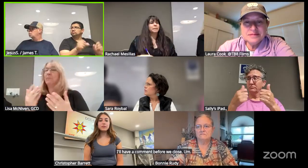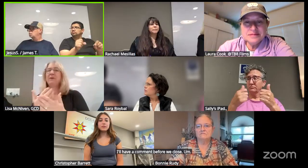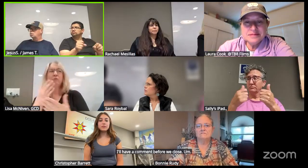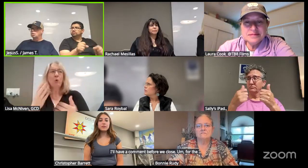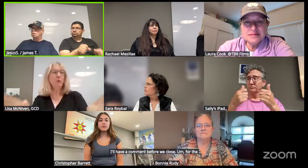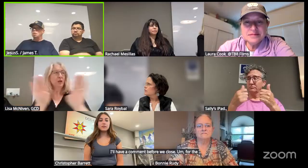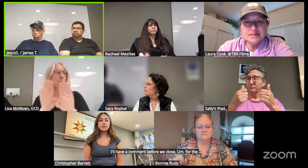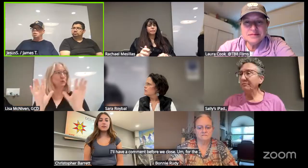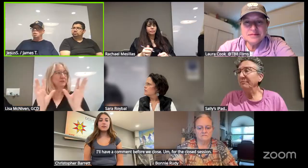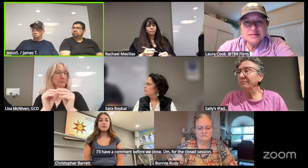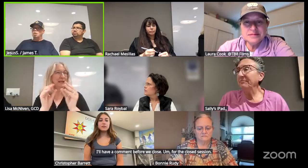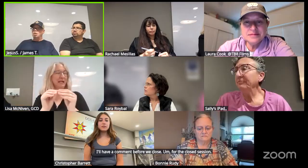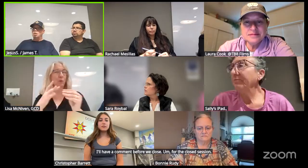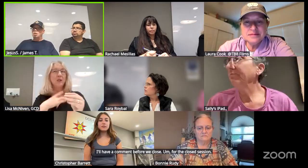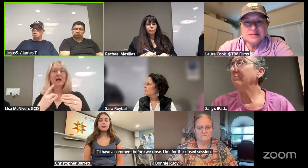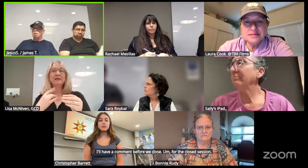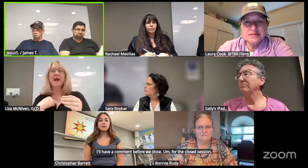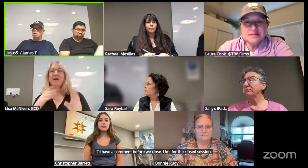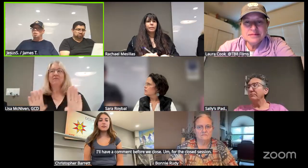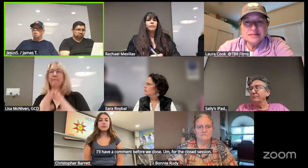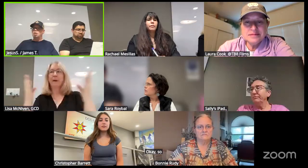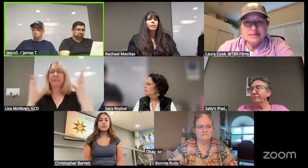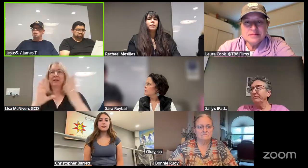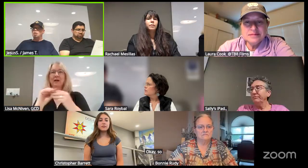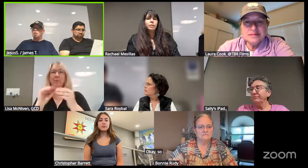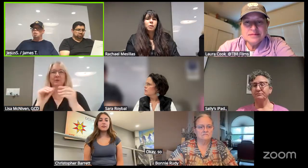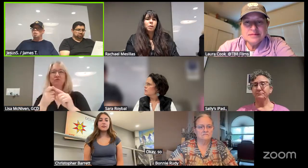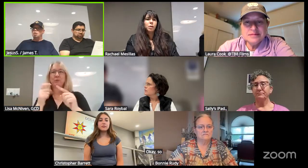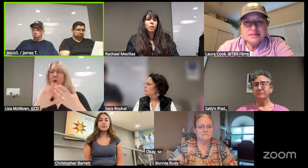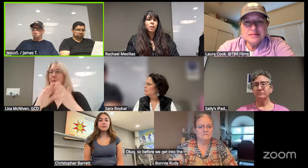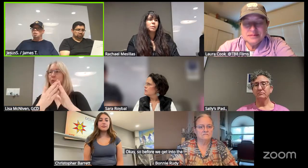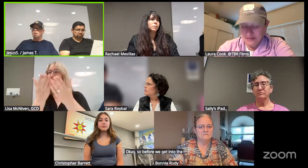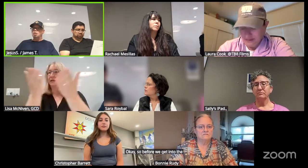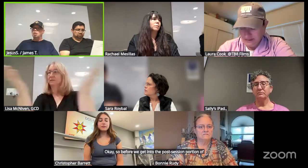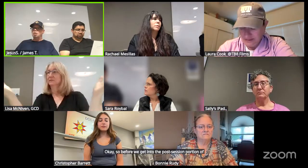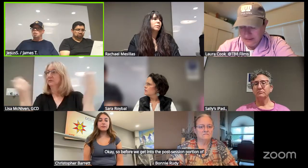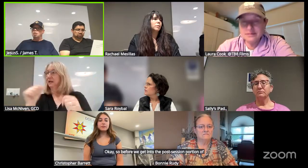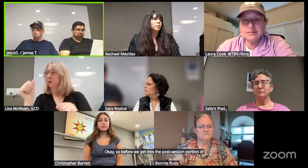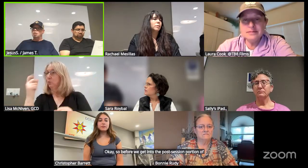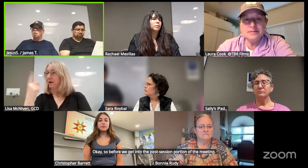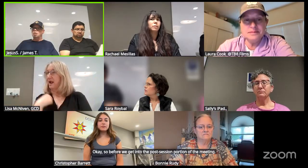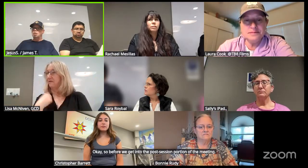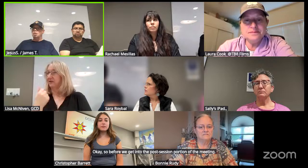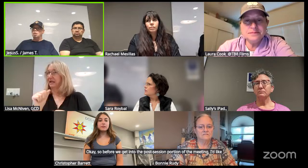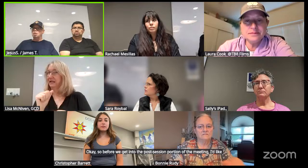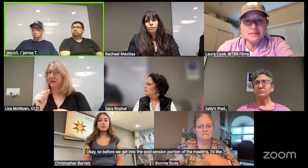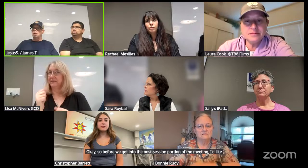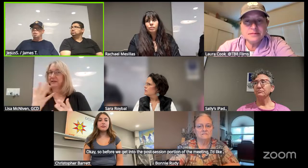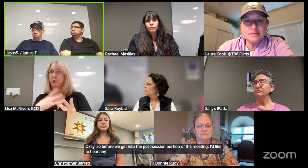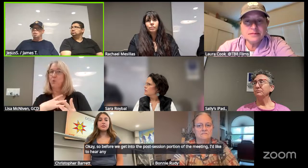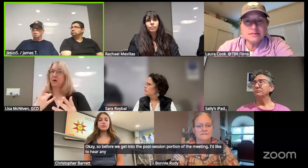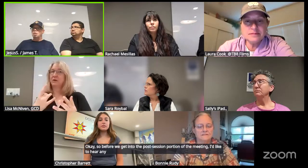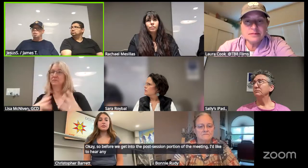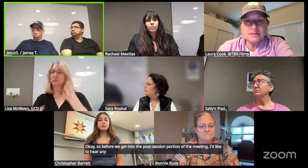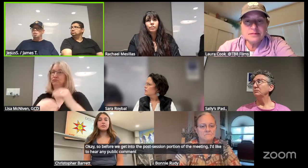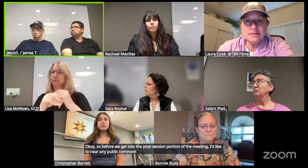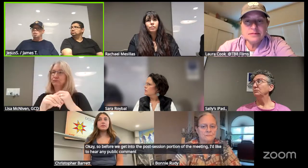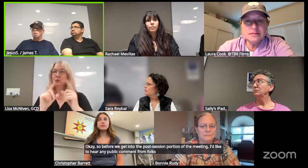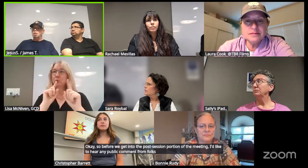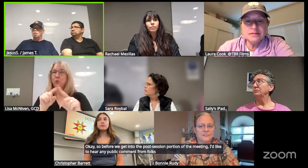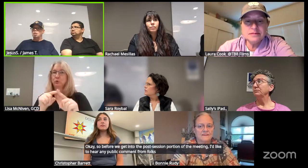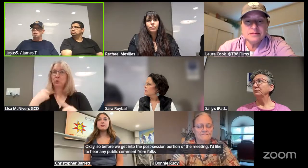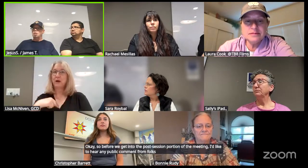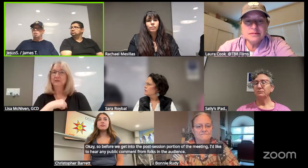session. Okay, so before we close the closed session portion of the meeting, I'd like to hear any public comment from folks in the